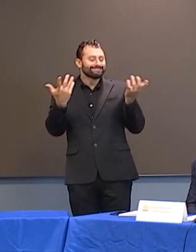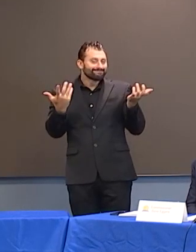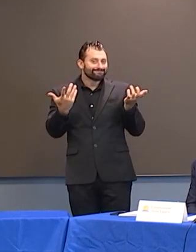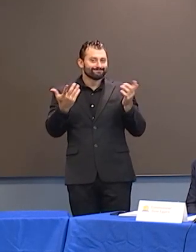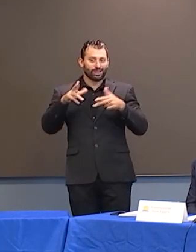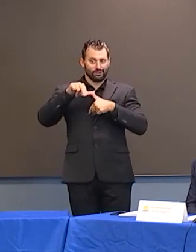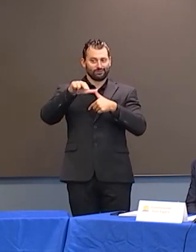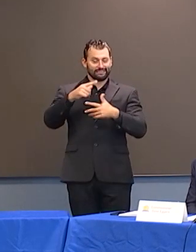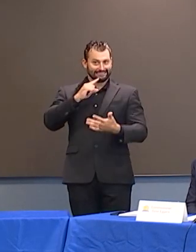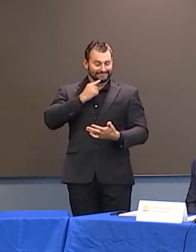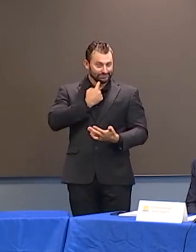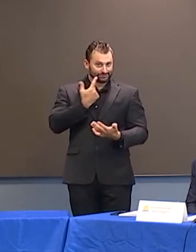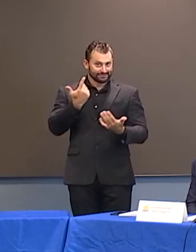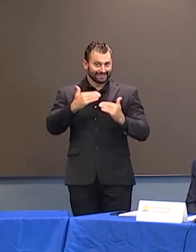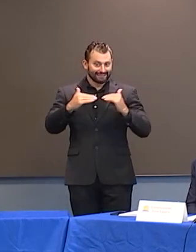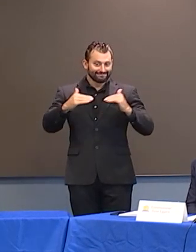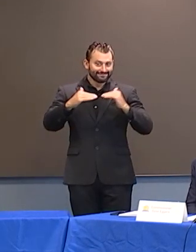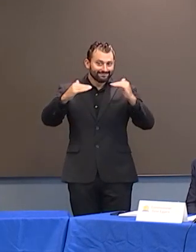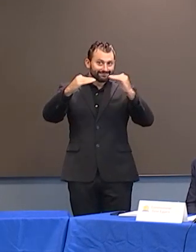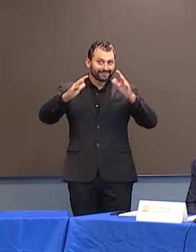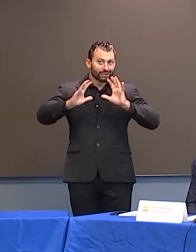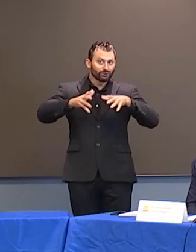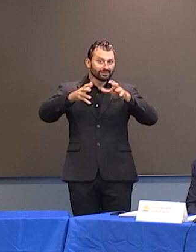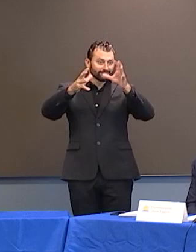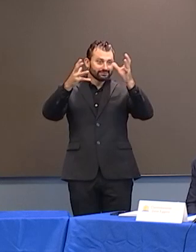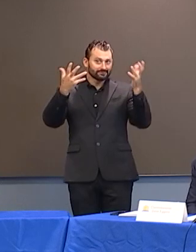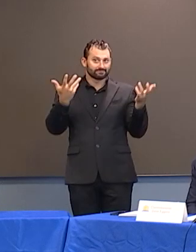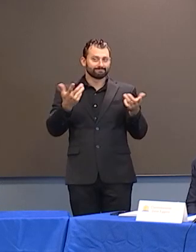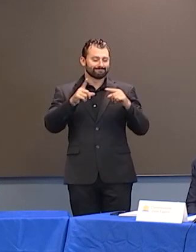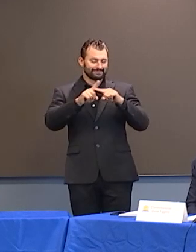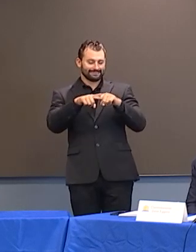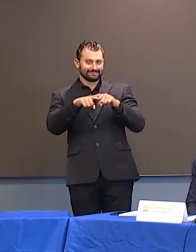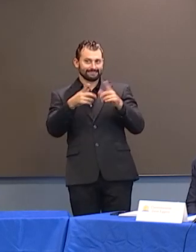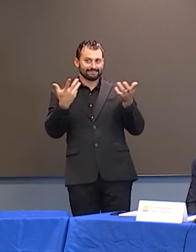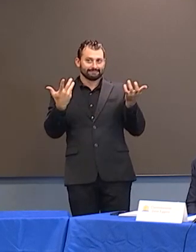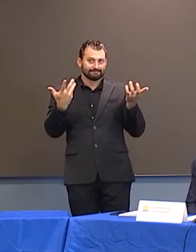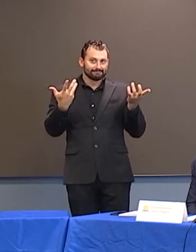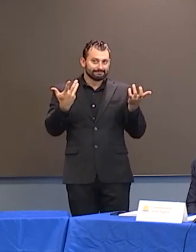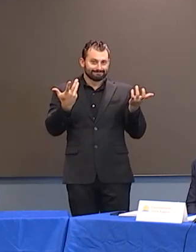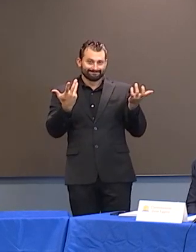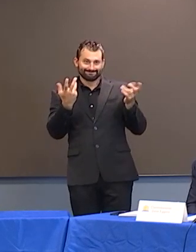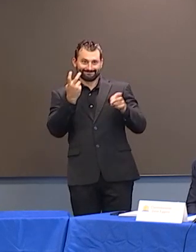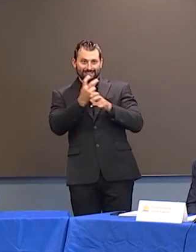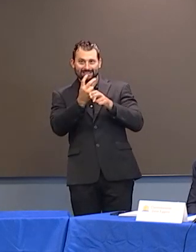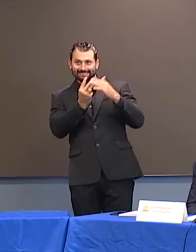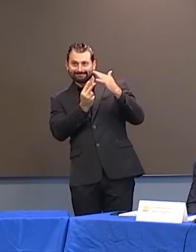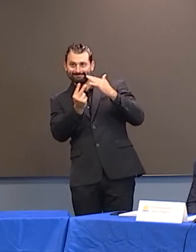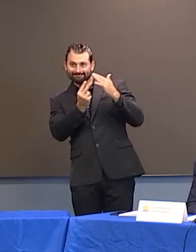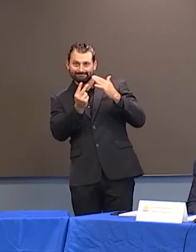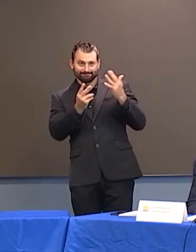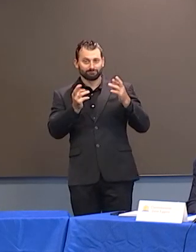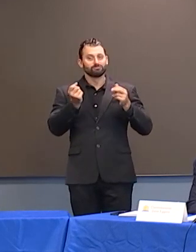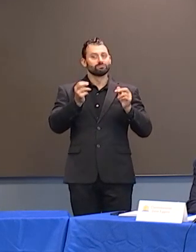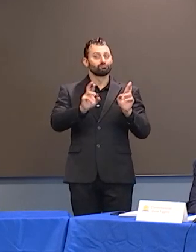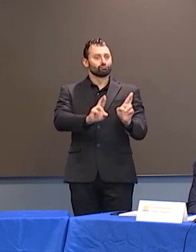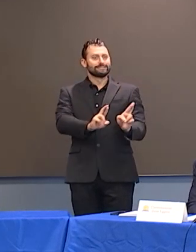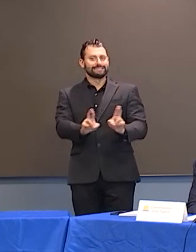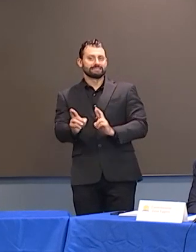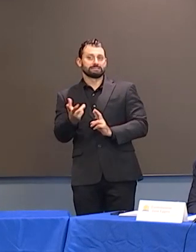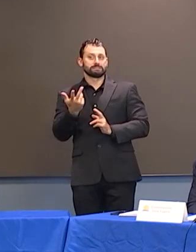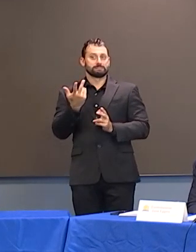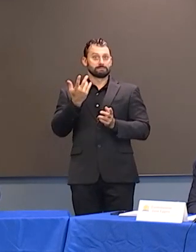And so dependent upon the size and severity of the storm, then we would call for evacuations based upon that.